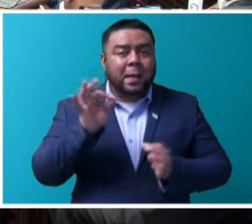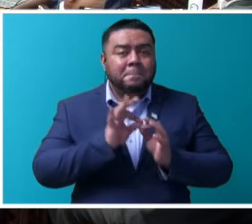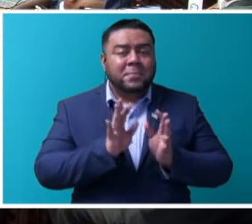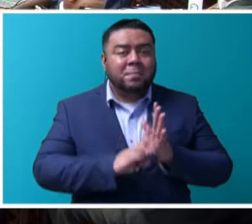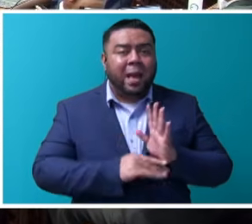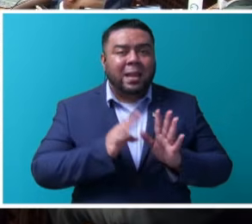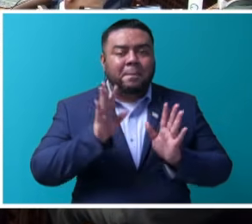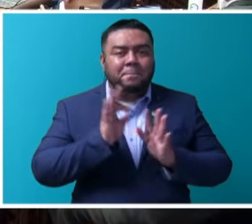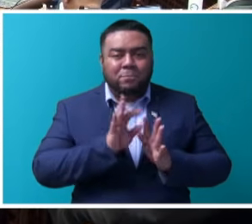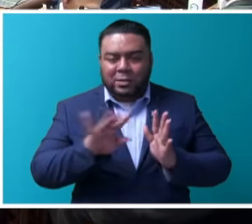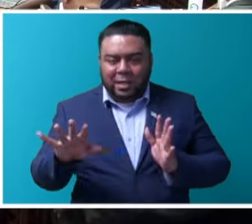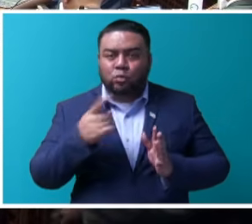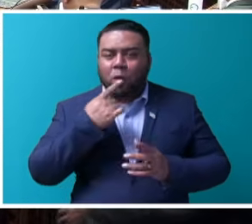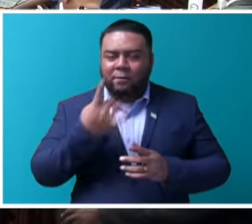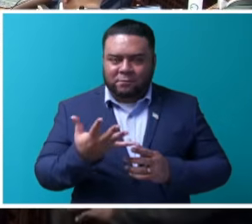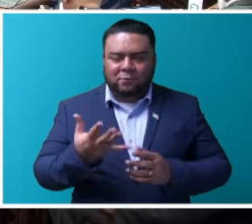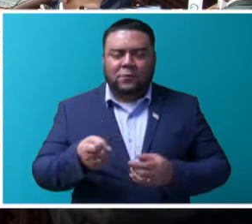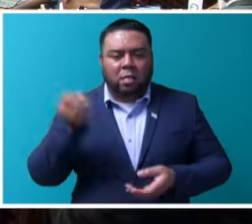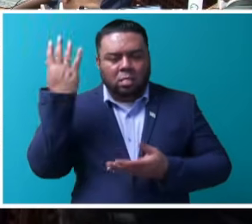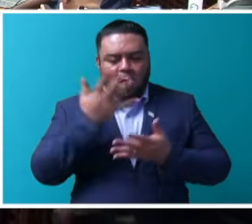the national budget address.